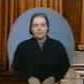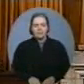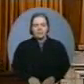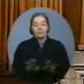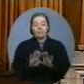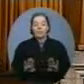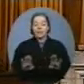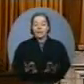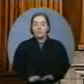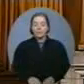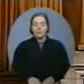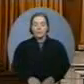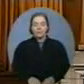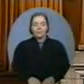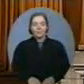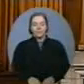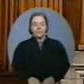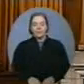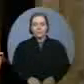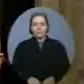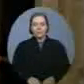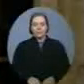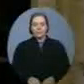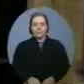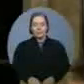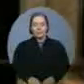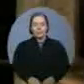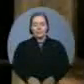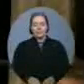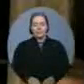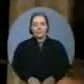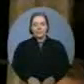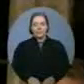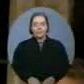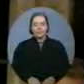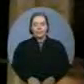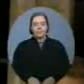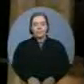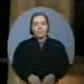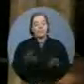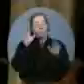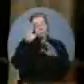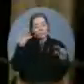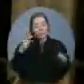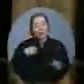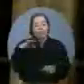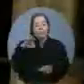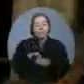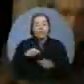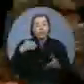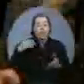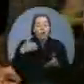for Toronto, Danforth. Order. Mr. Speaker, we voted against the softwood sellout. That's what we voted